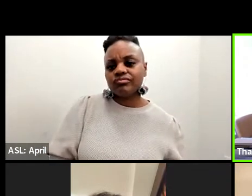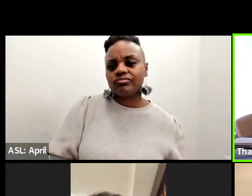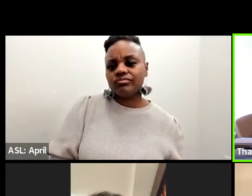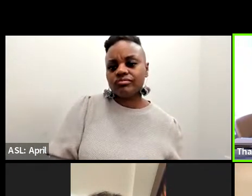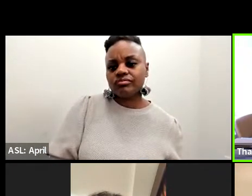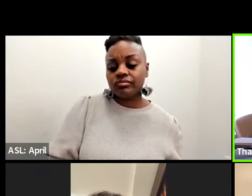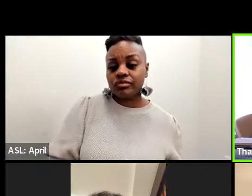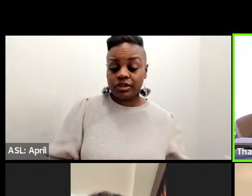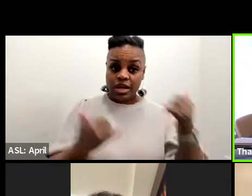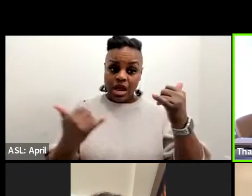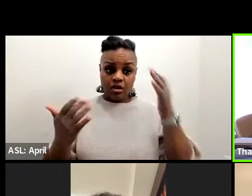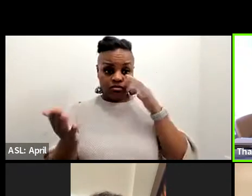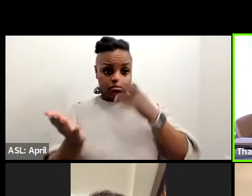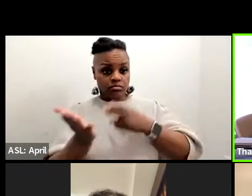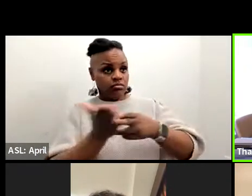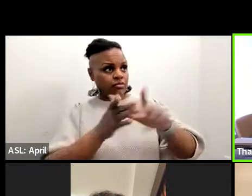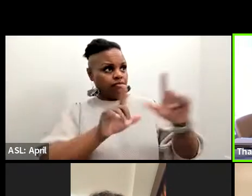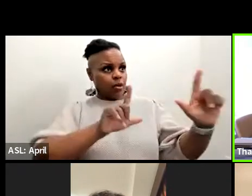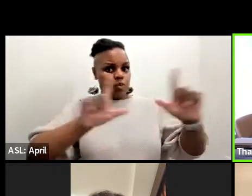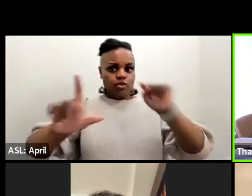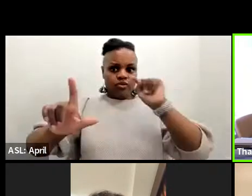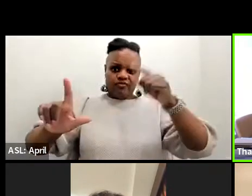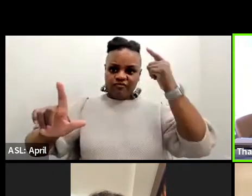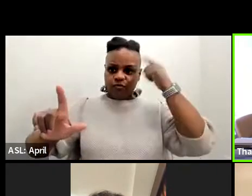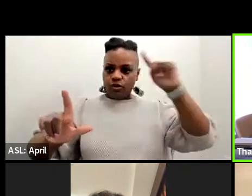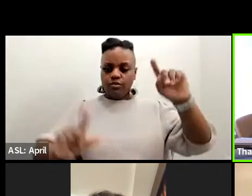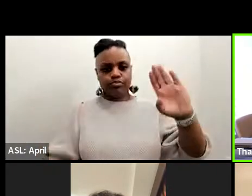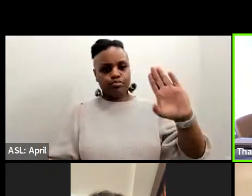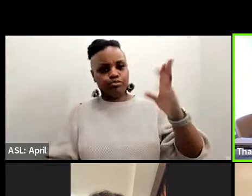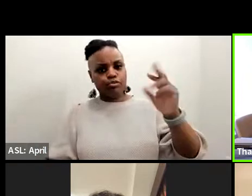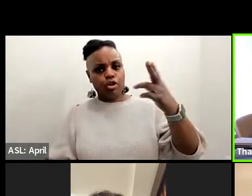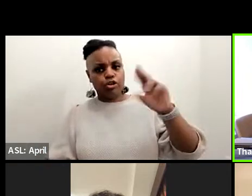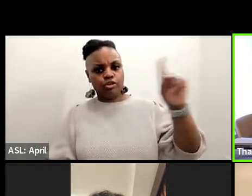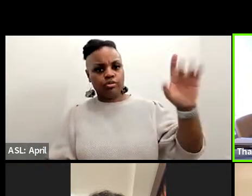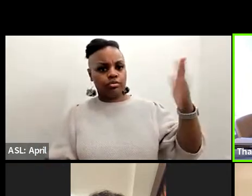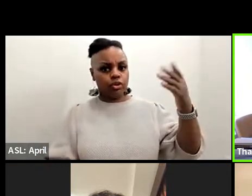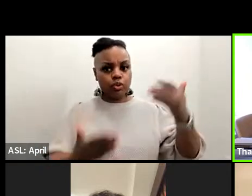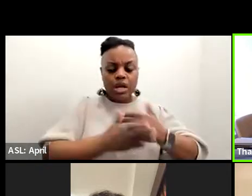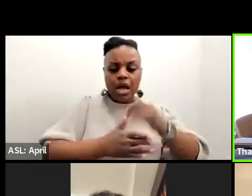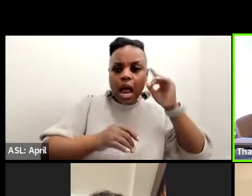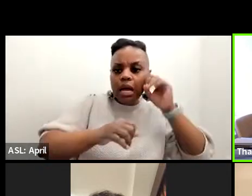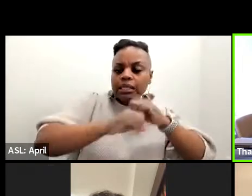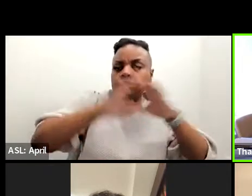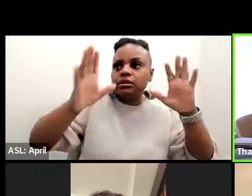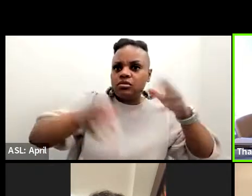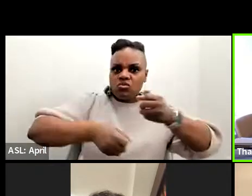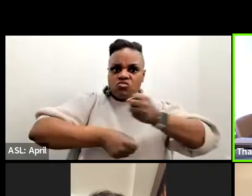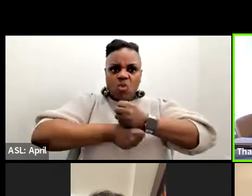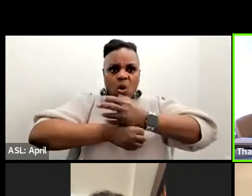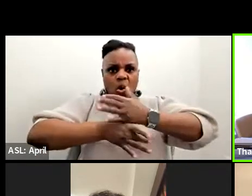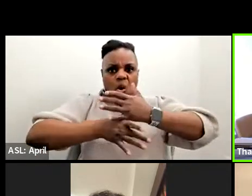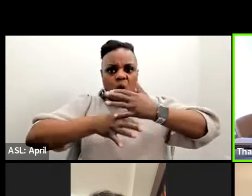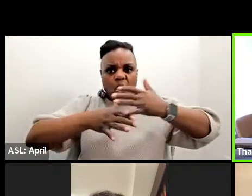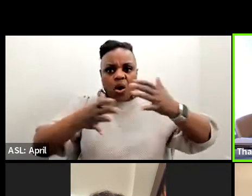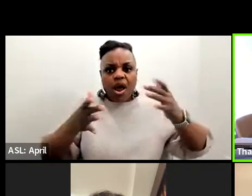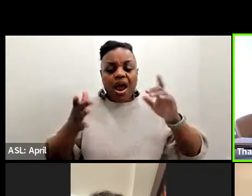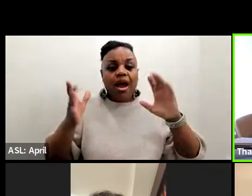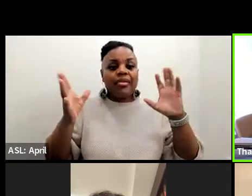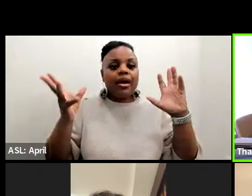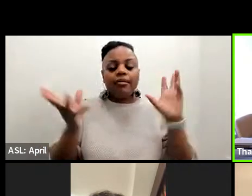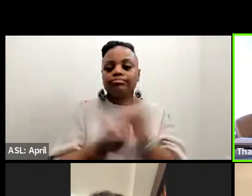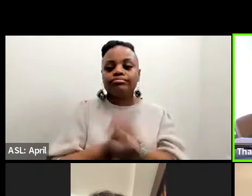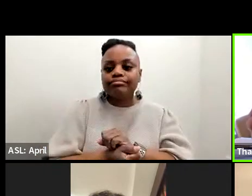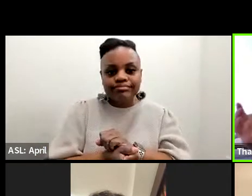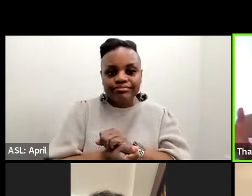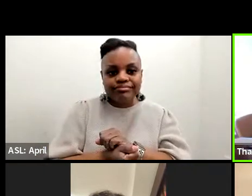their big bad ideas. And on the other hand, it says like, oh, and they're probably going to keep being around and they're going to keep being